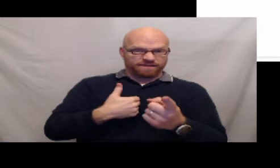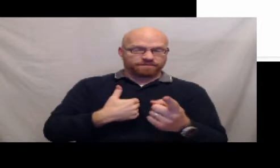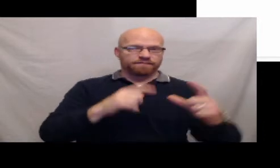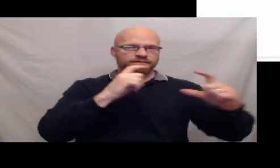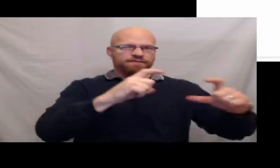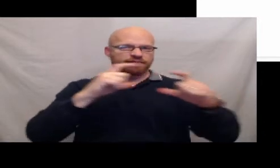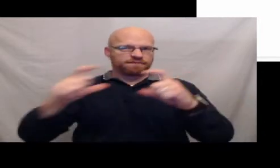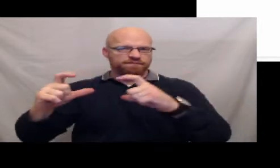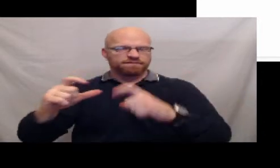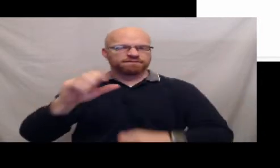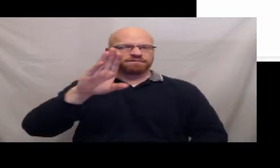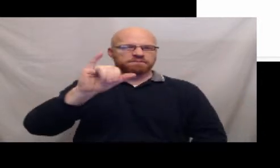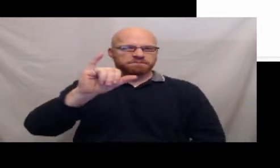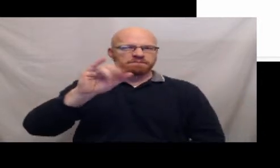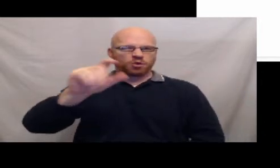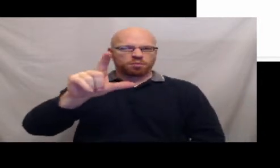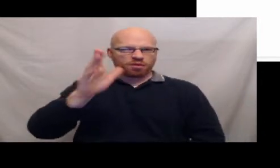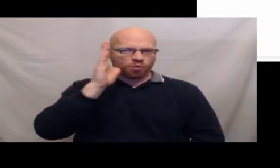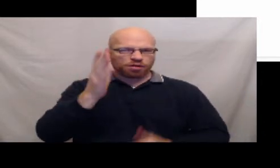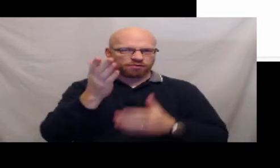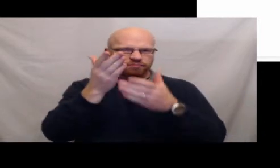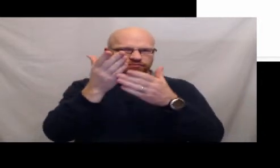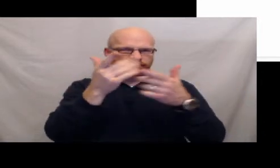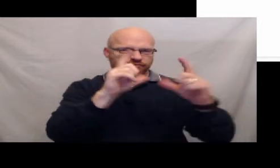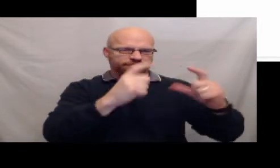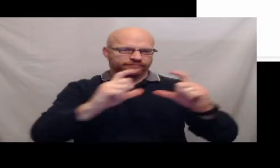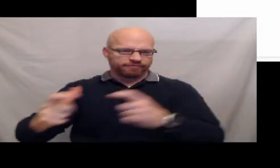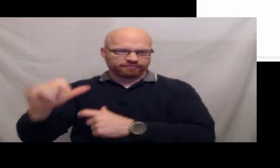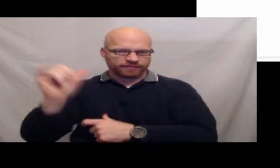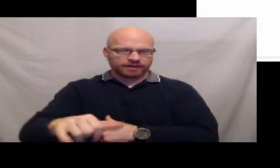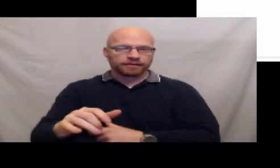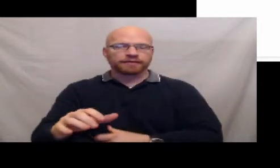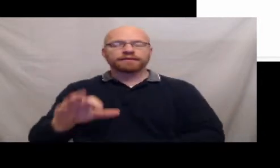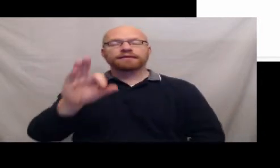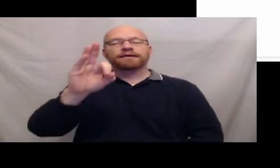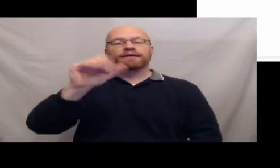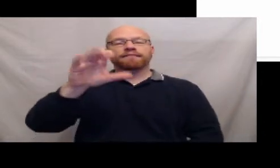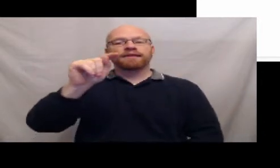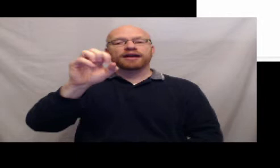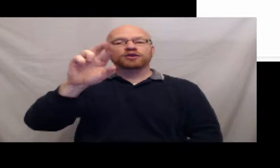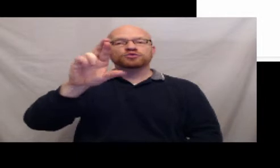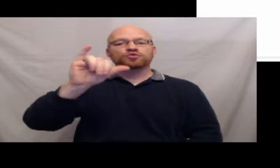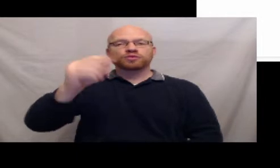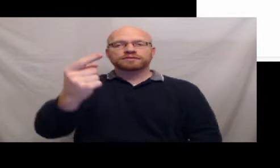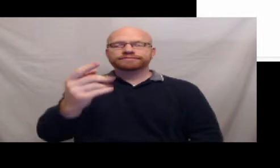So we have two binomials that will separate this trinomial into.